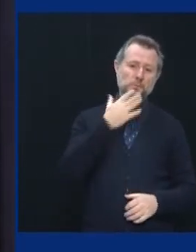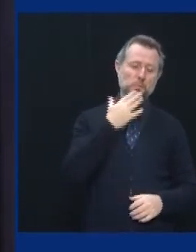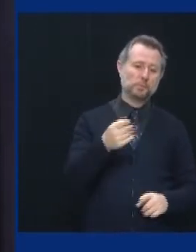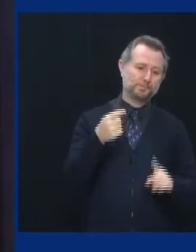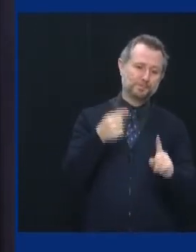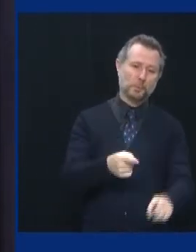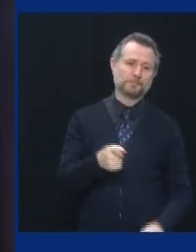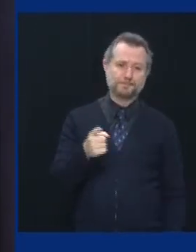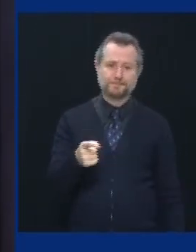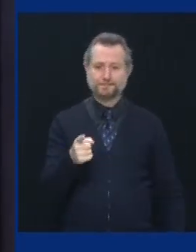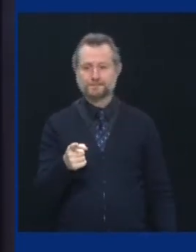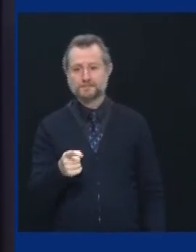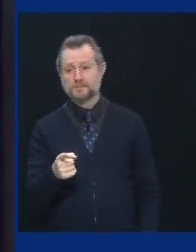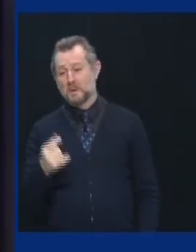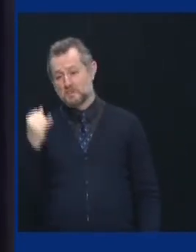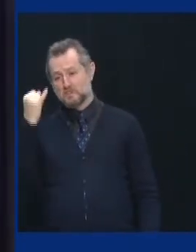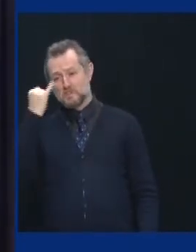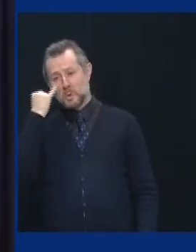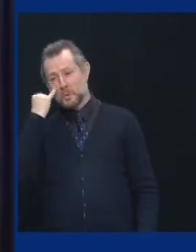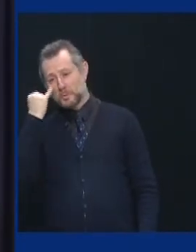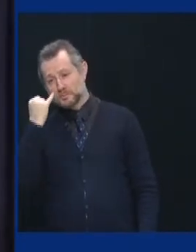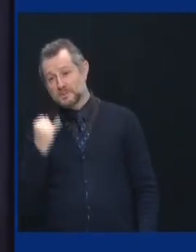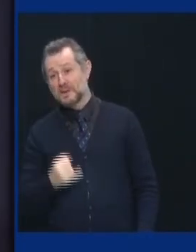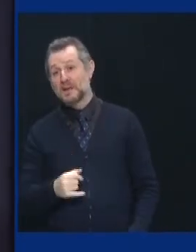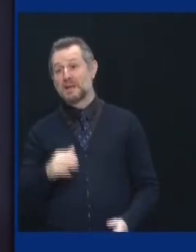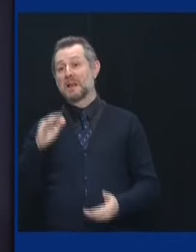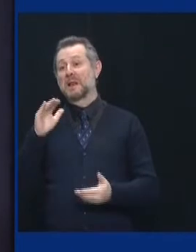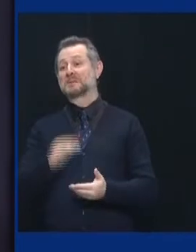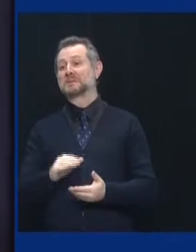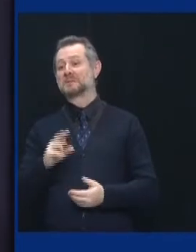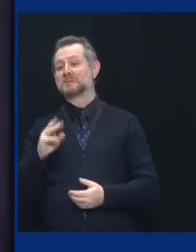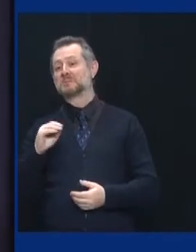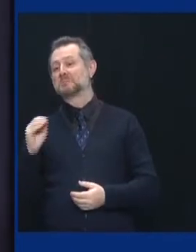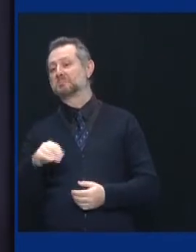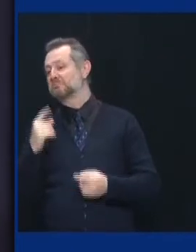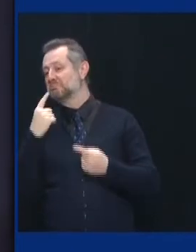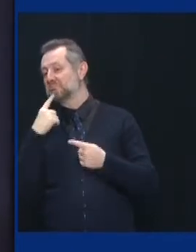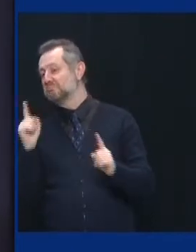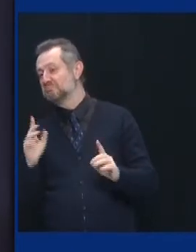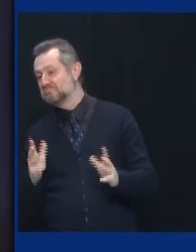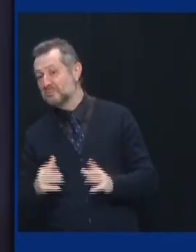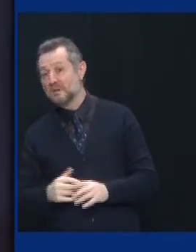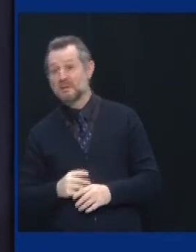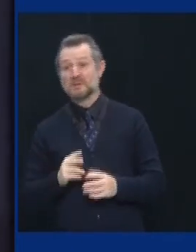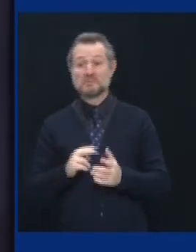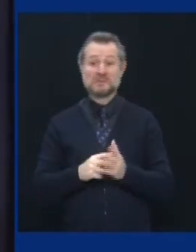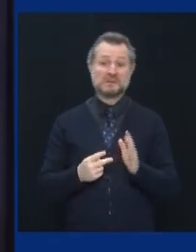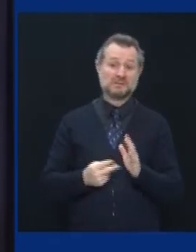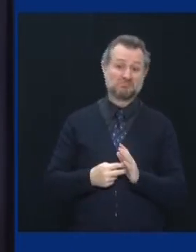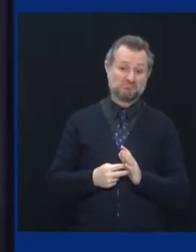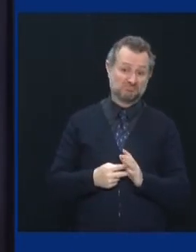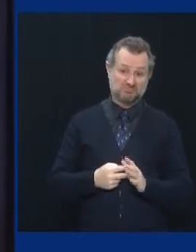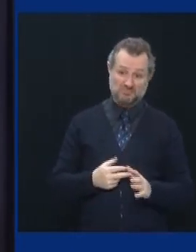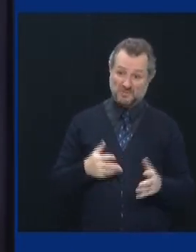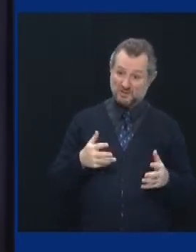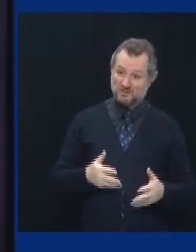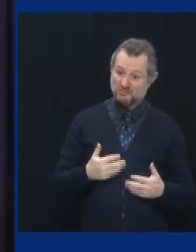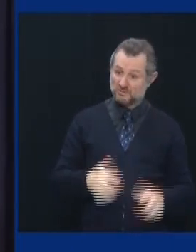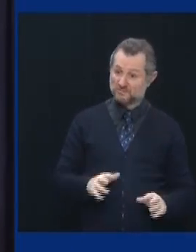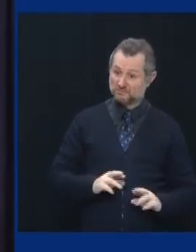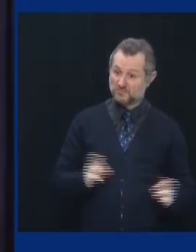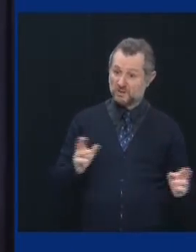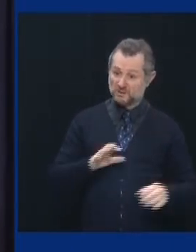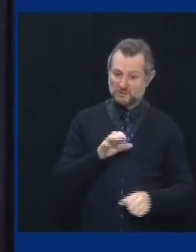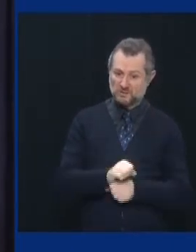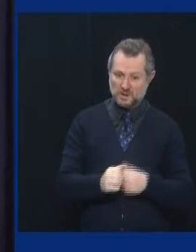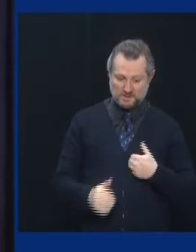did 60% of your vaccines, by definition, then you have allocation left over,